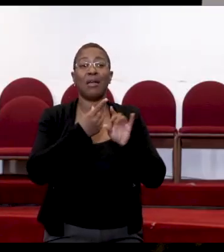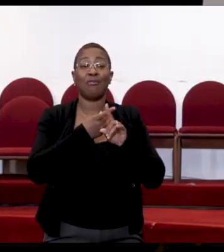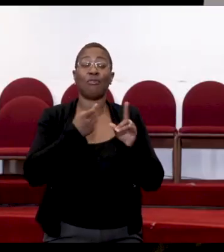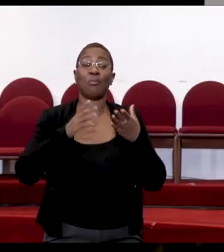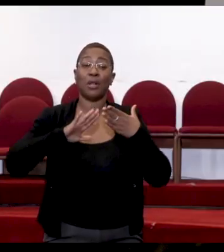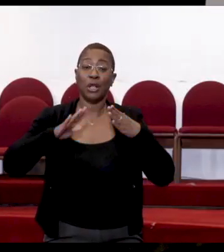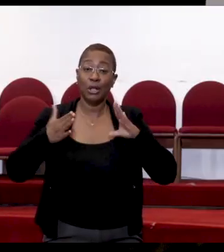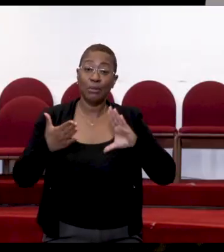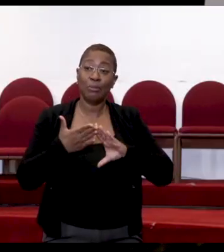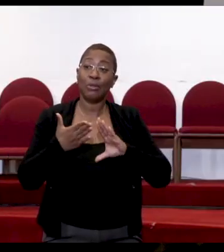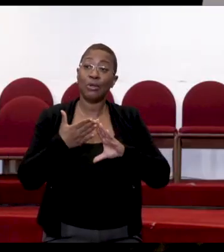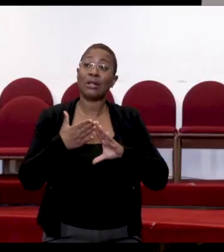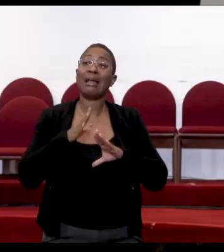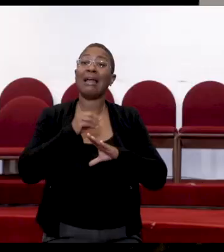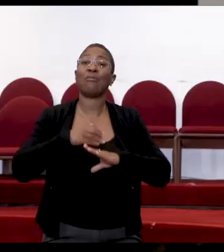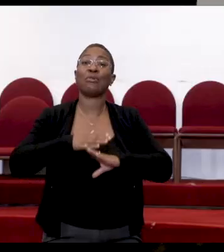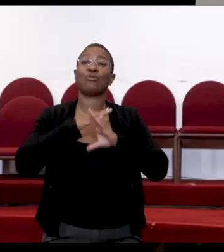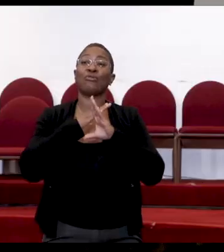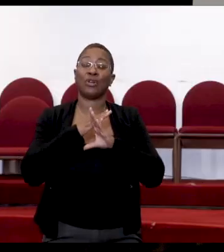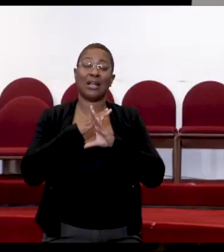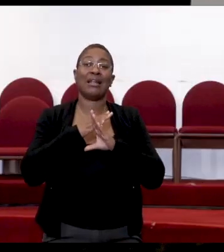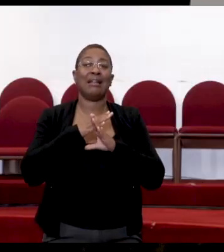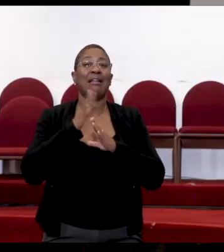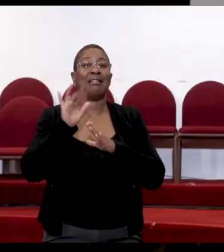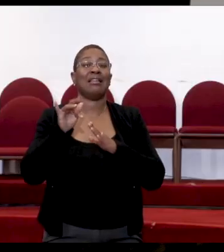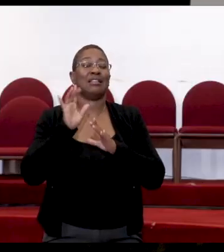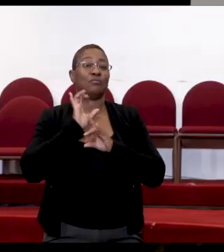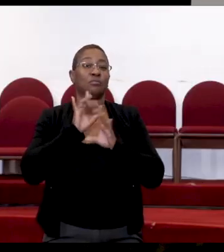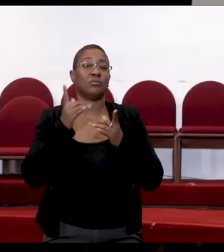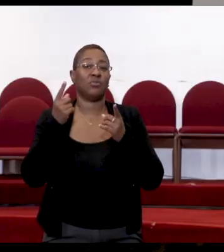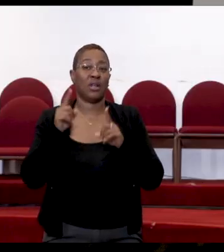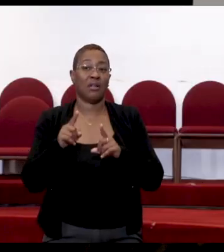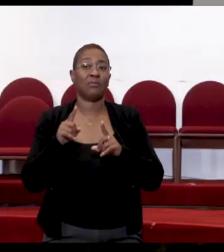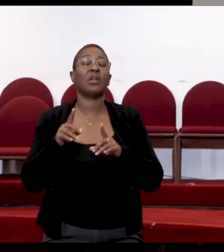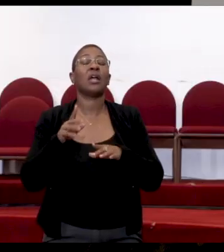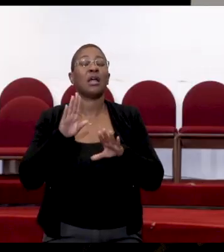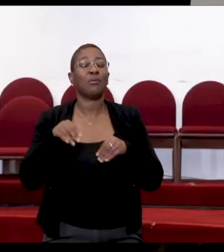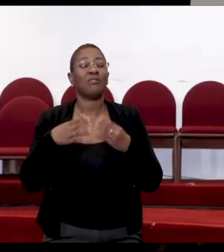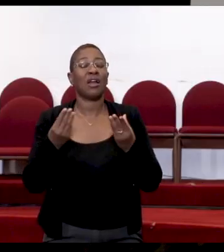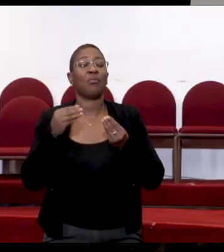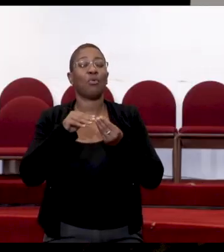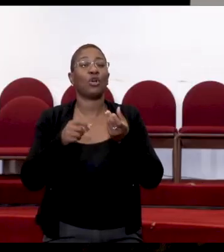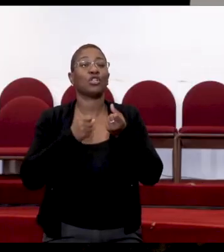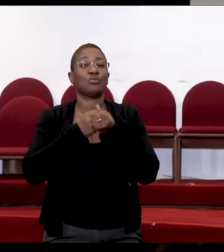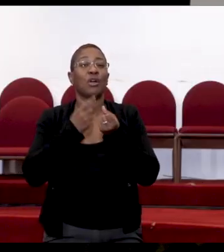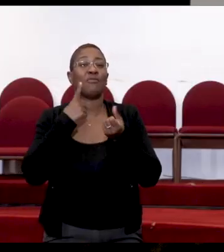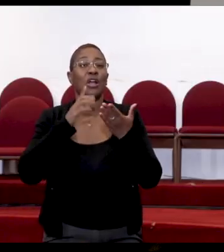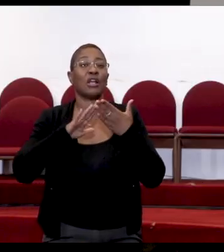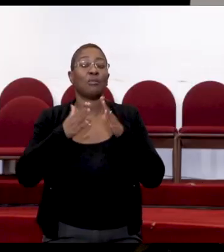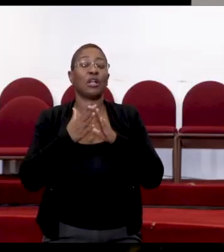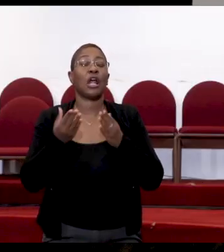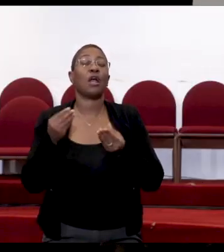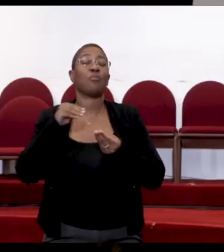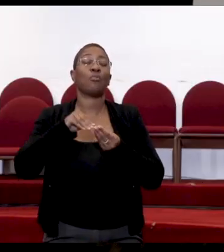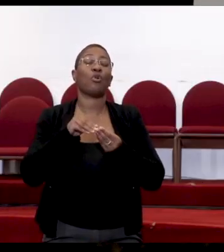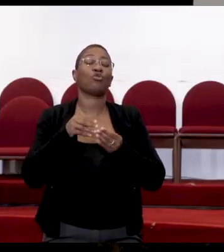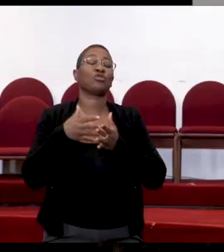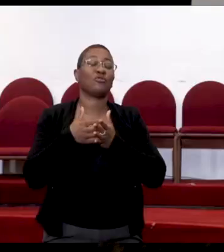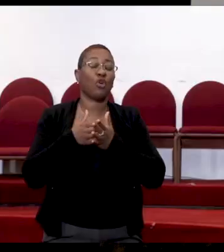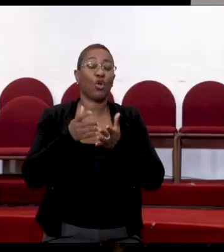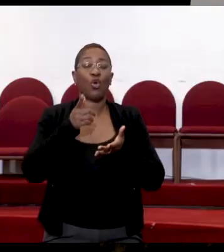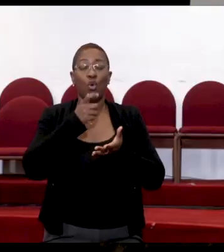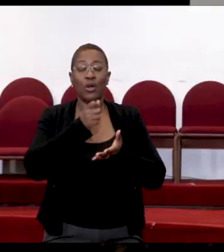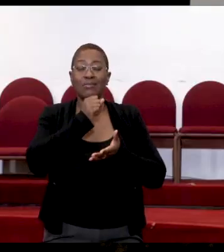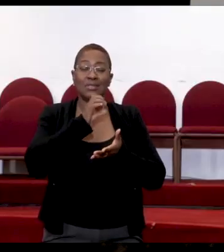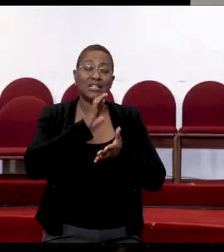community, and preventing abuse from happening, and provide more support for our community, our most vulnerable, our seniors, our